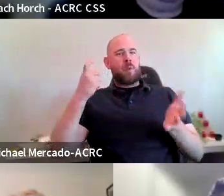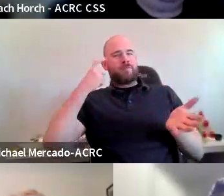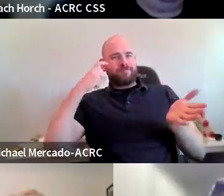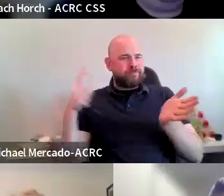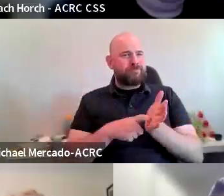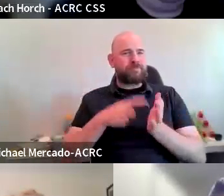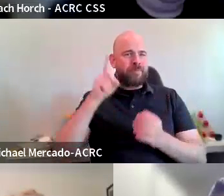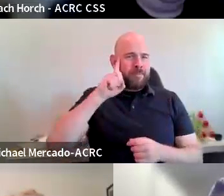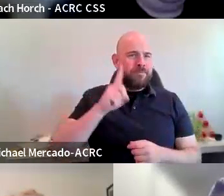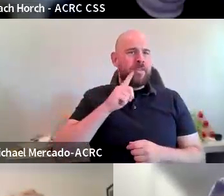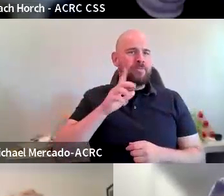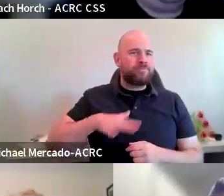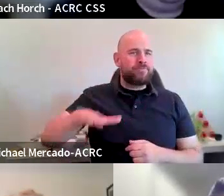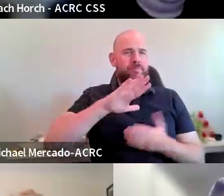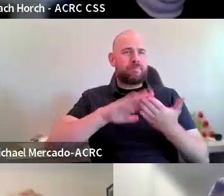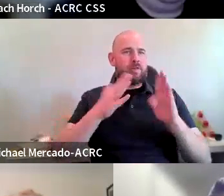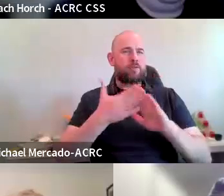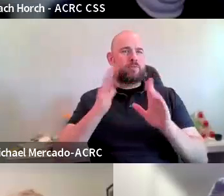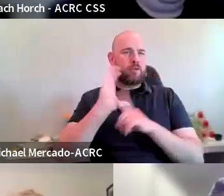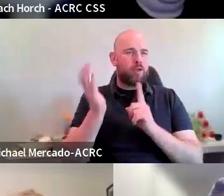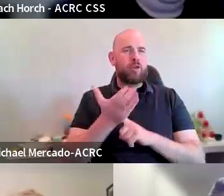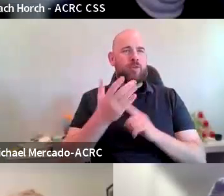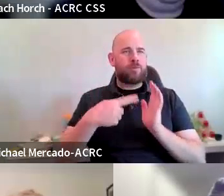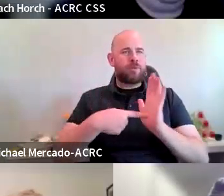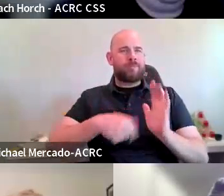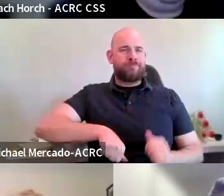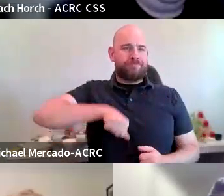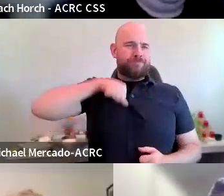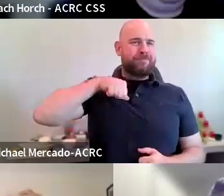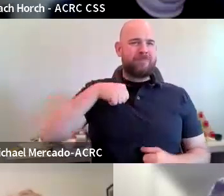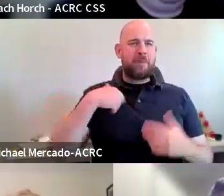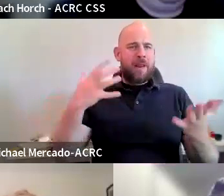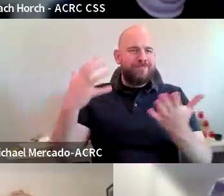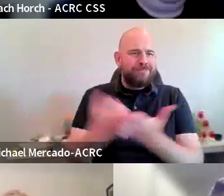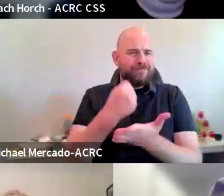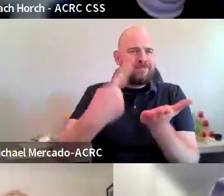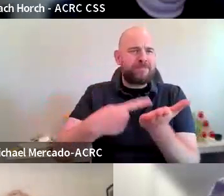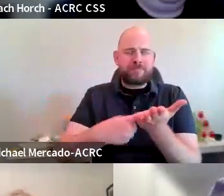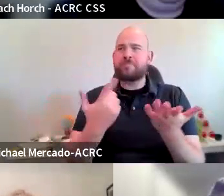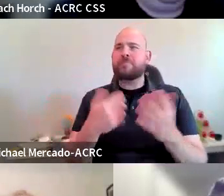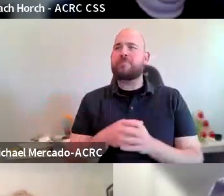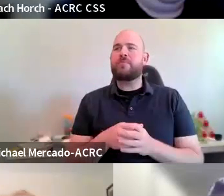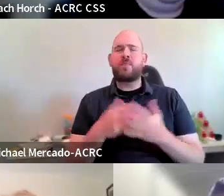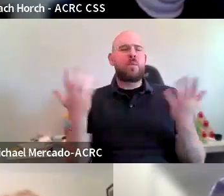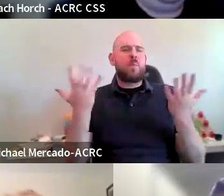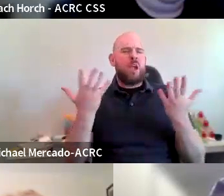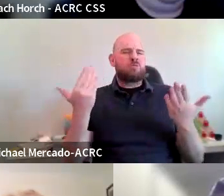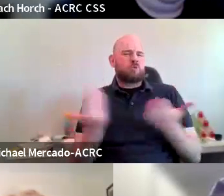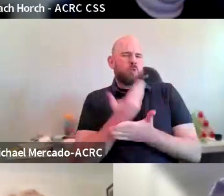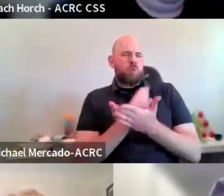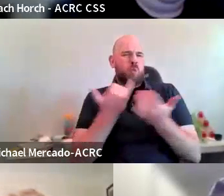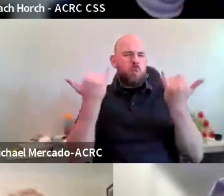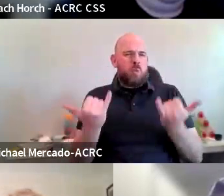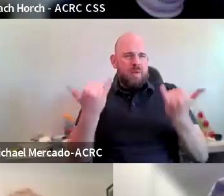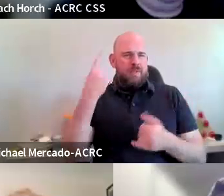is actually Deaf Awareness Month. So we want to spotlight and recognize deaf community, the culture, deaf pride, and get